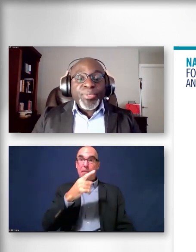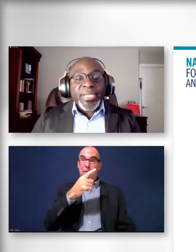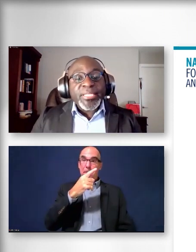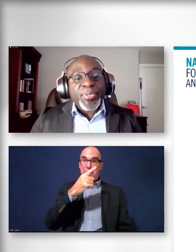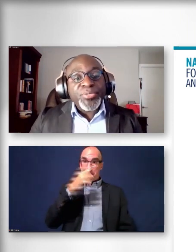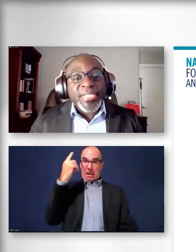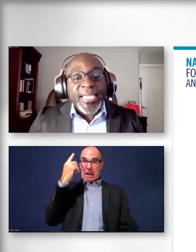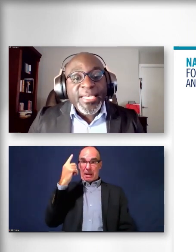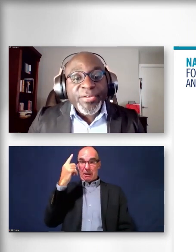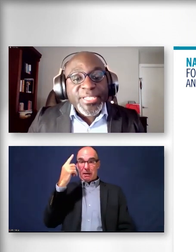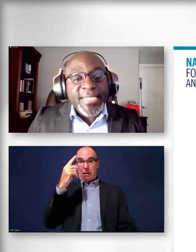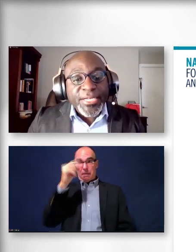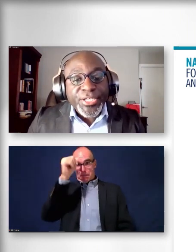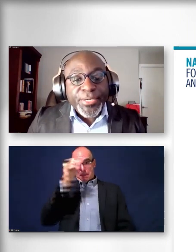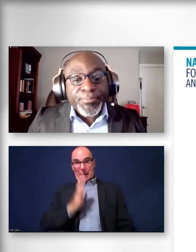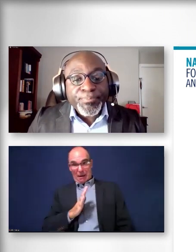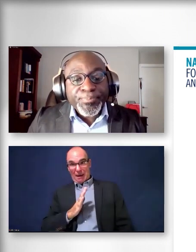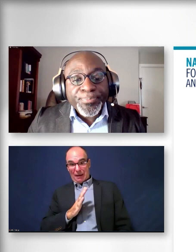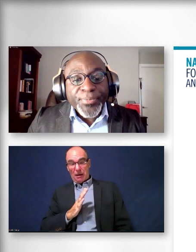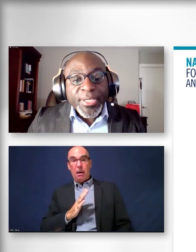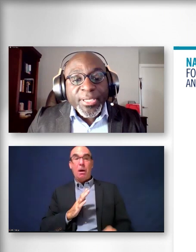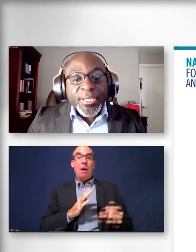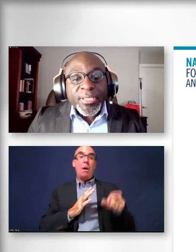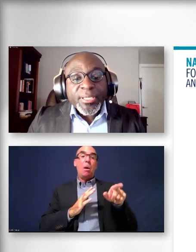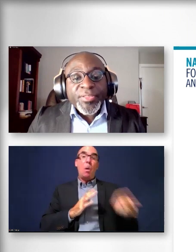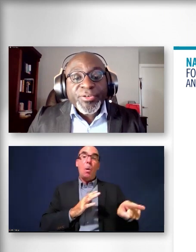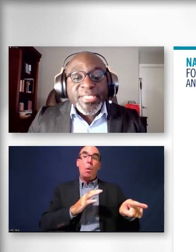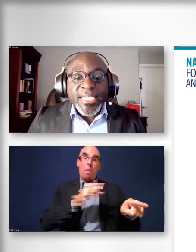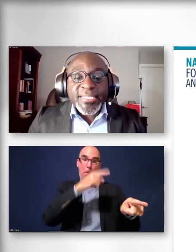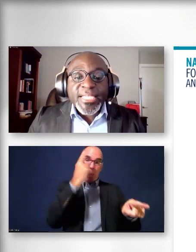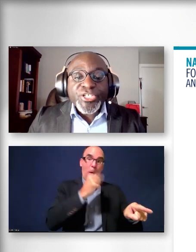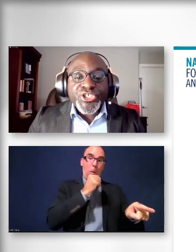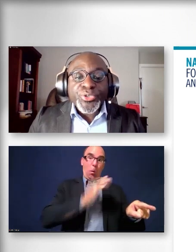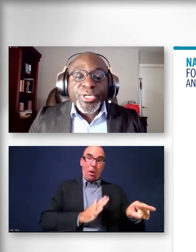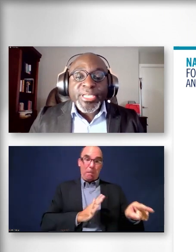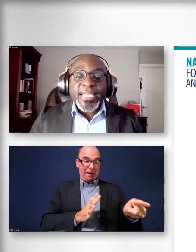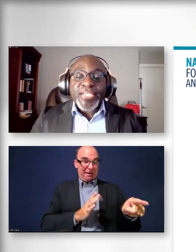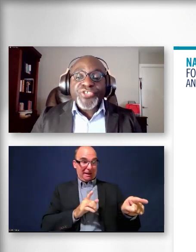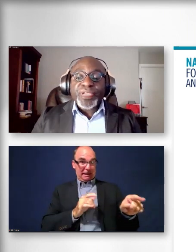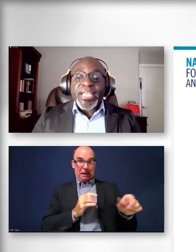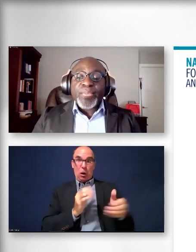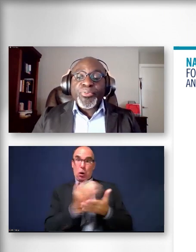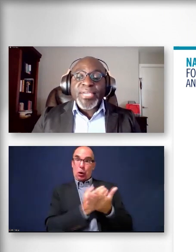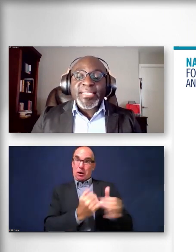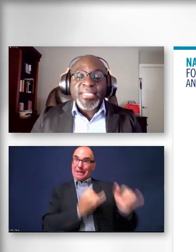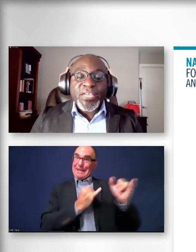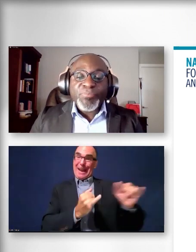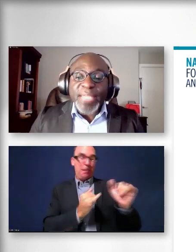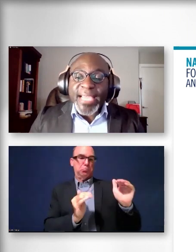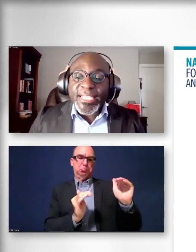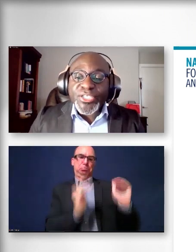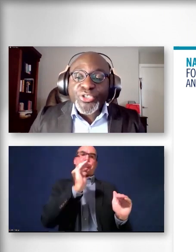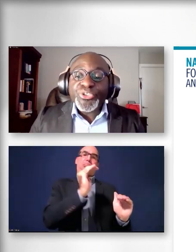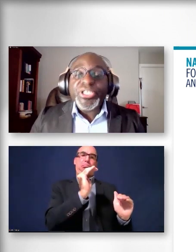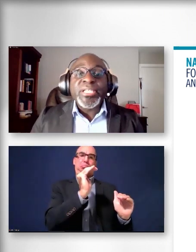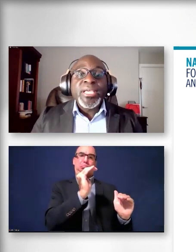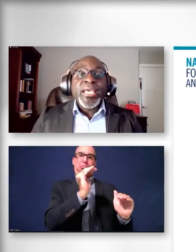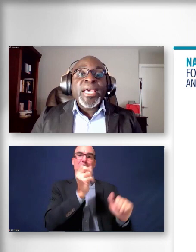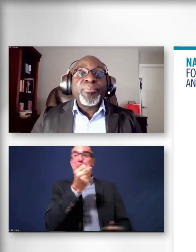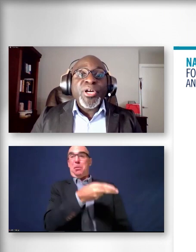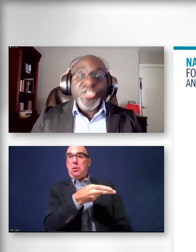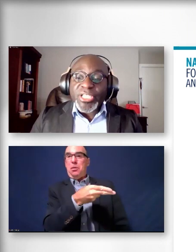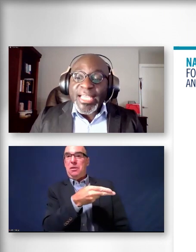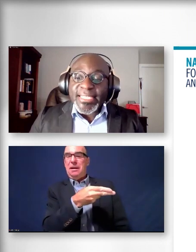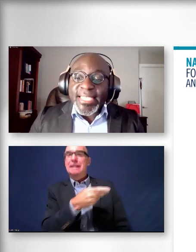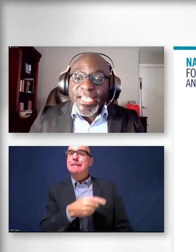Black women in the post-secondary sector. There is thus, in short, a history and a present of Black exclusion